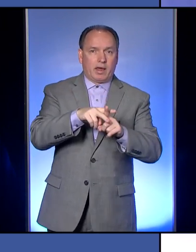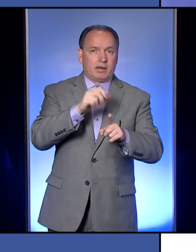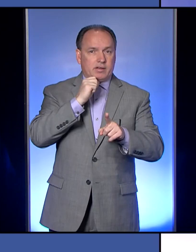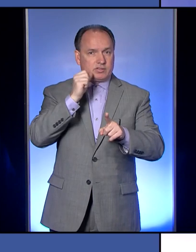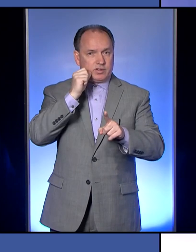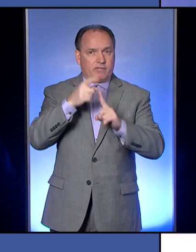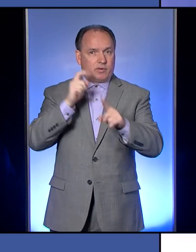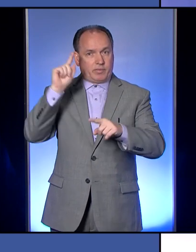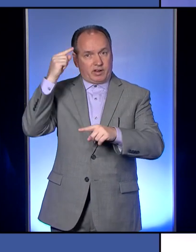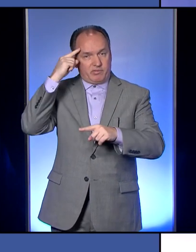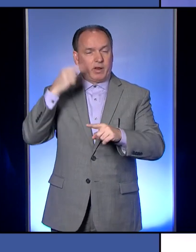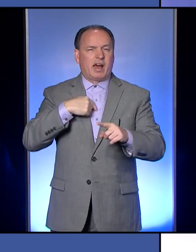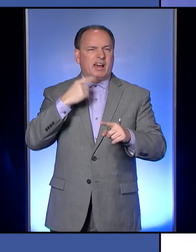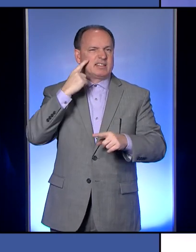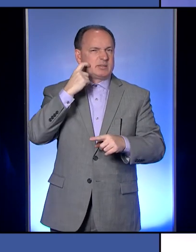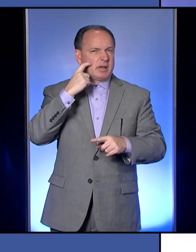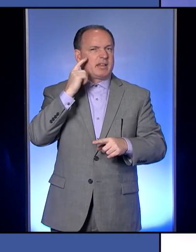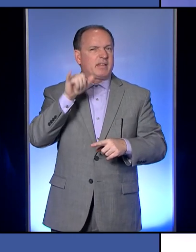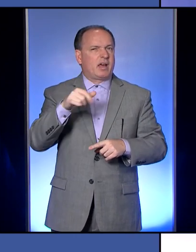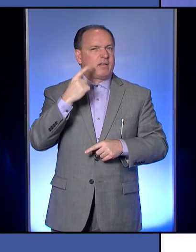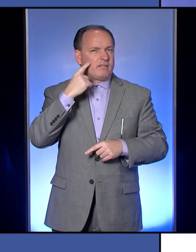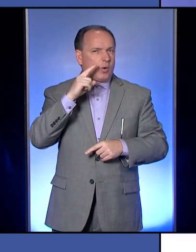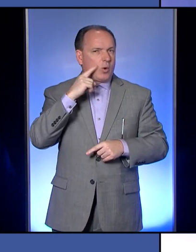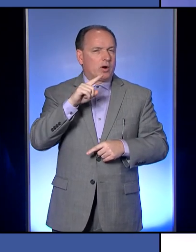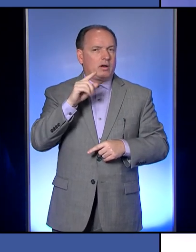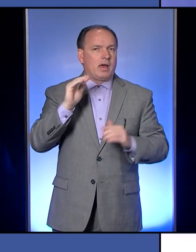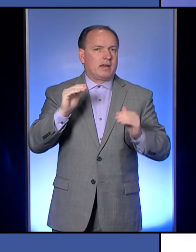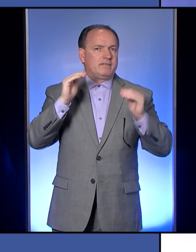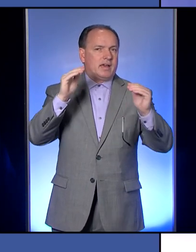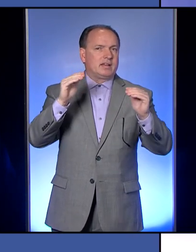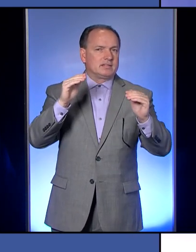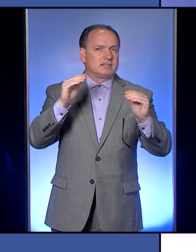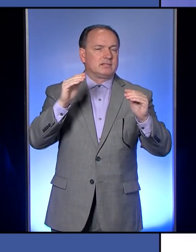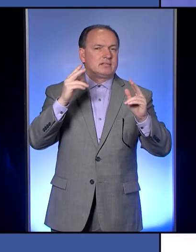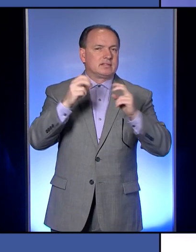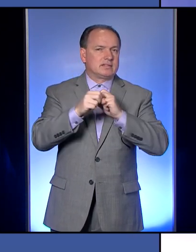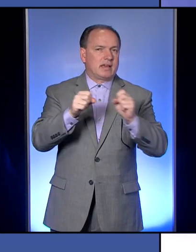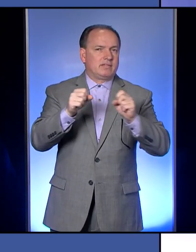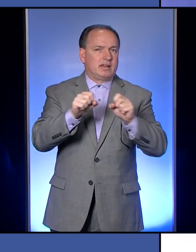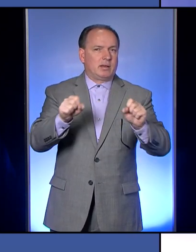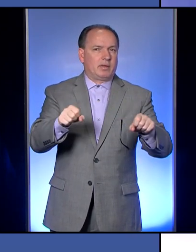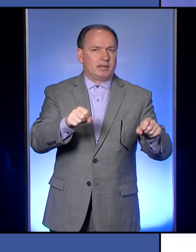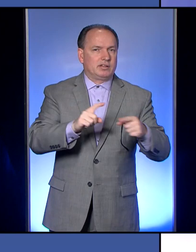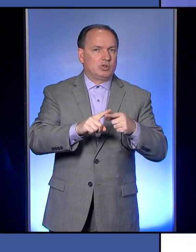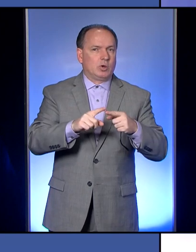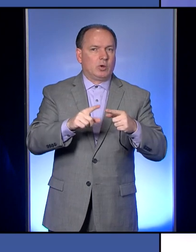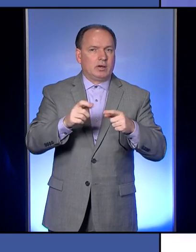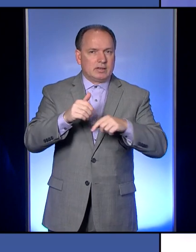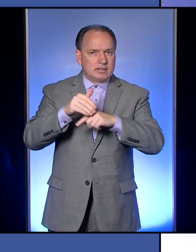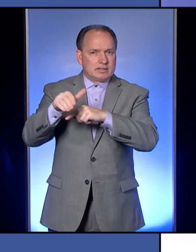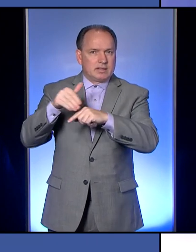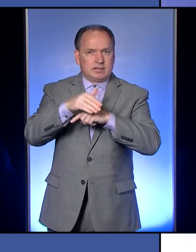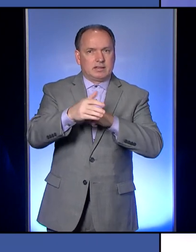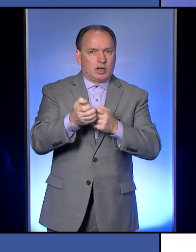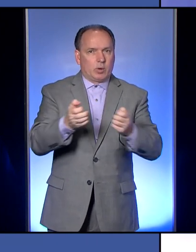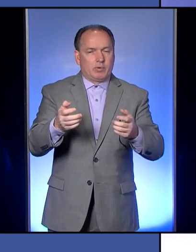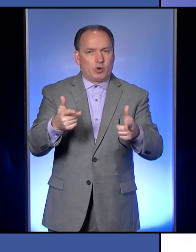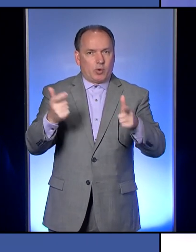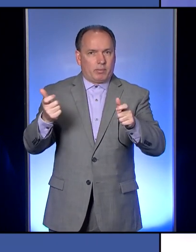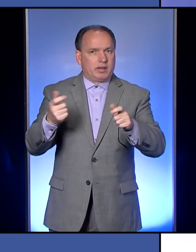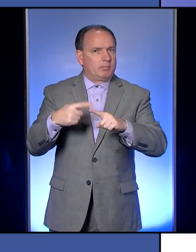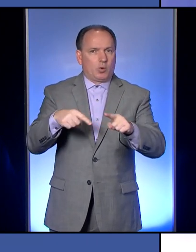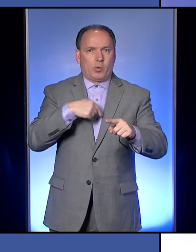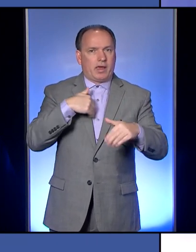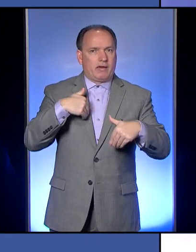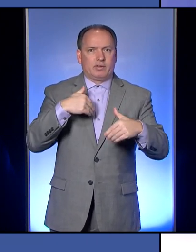I suspect it was for advance in terms of safety and ability to have equipment moved rapidly, but we have not at